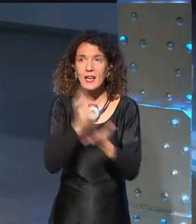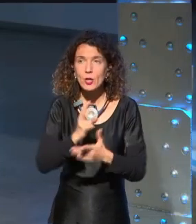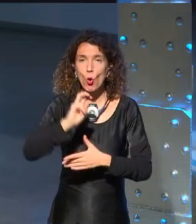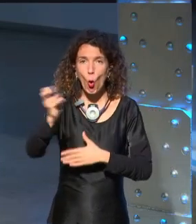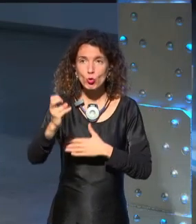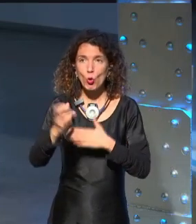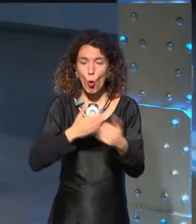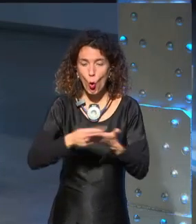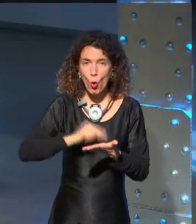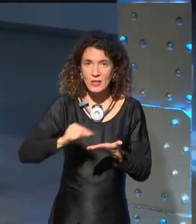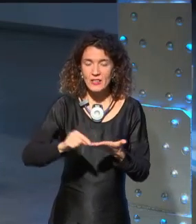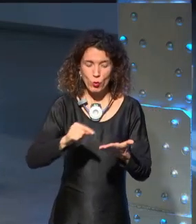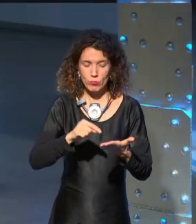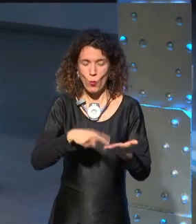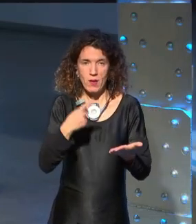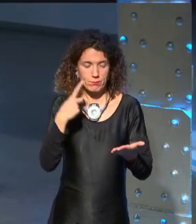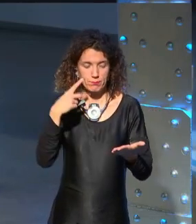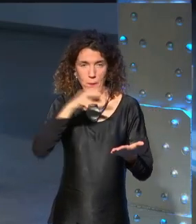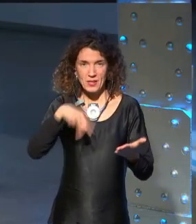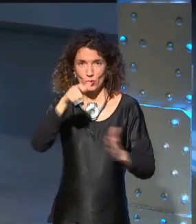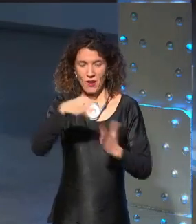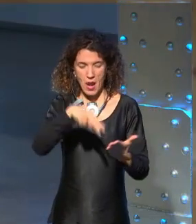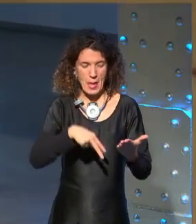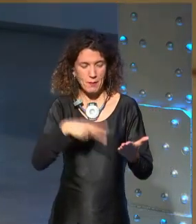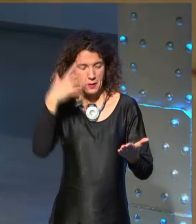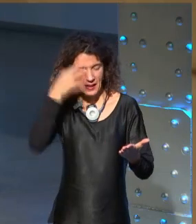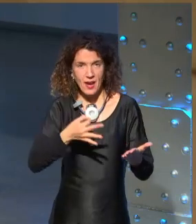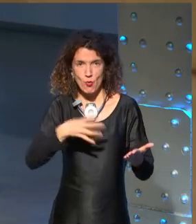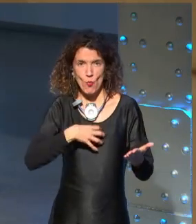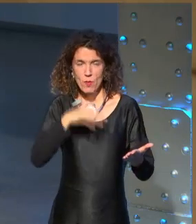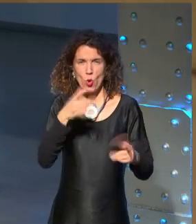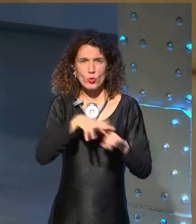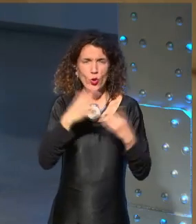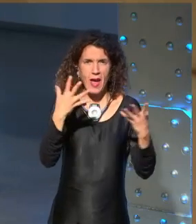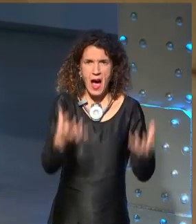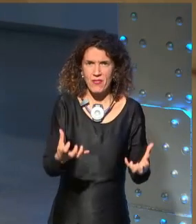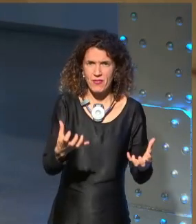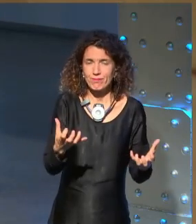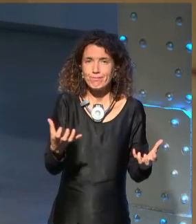that you can't believe on the next challenge for him as an author?